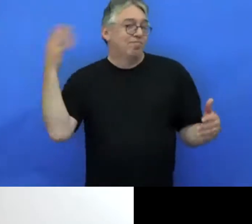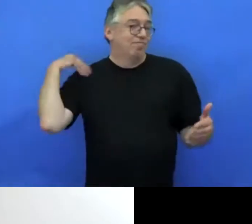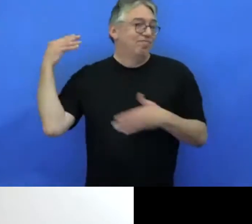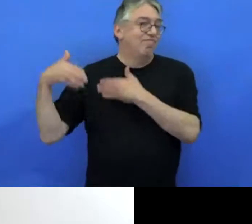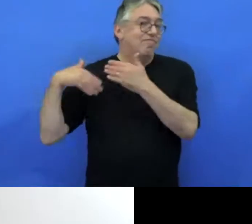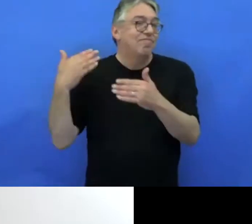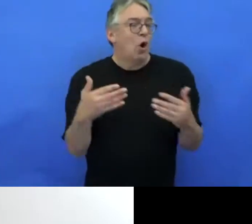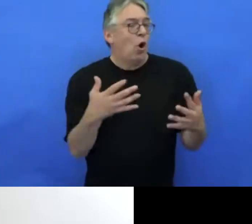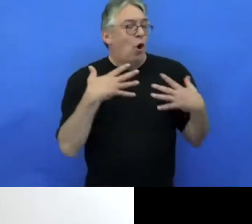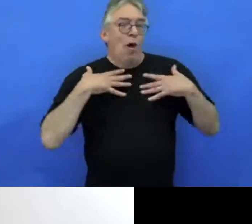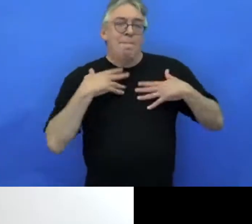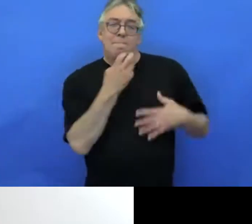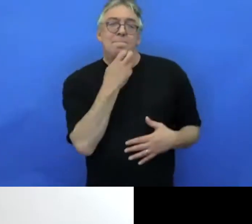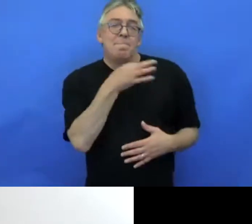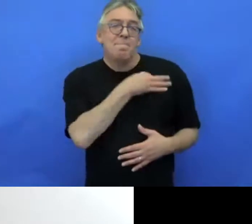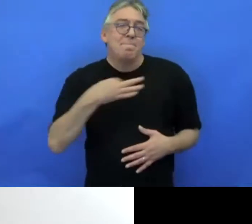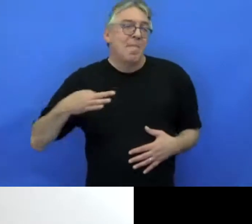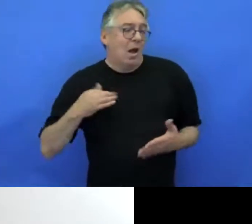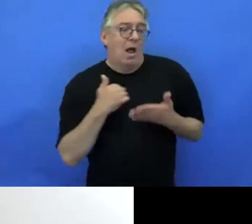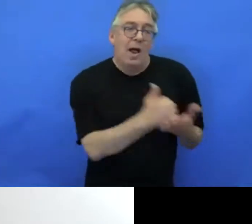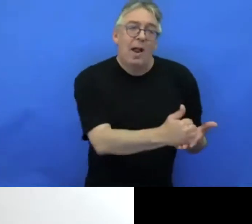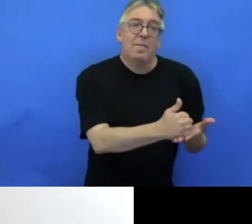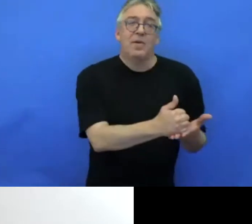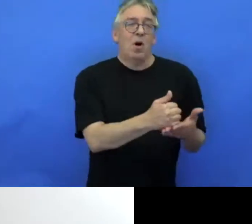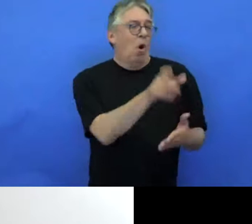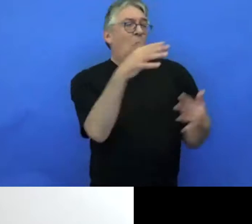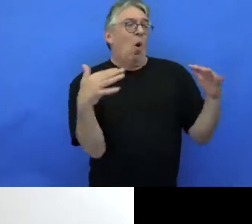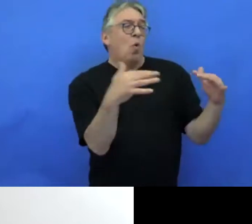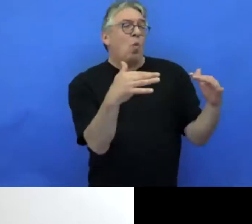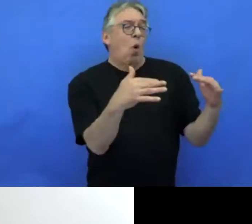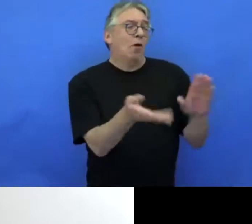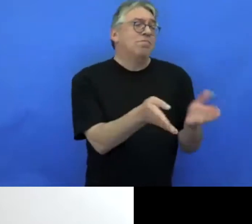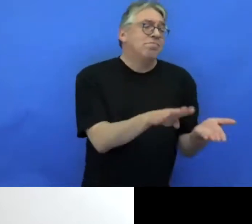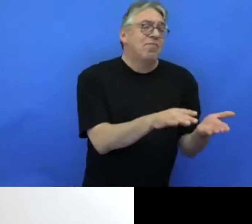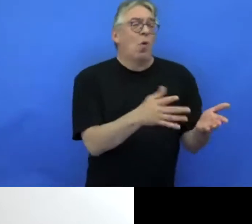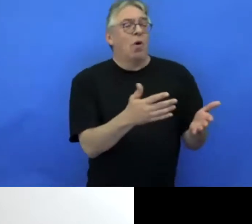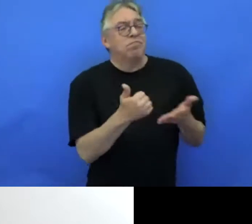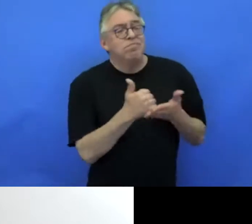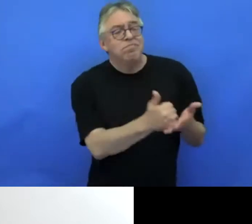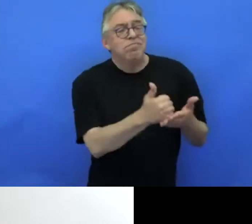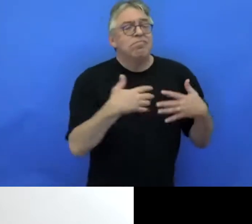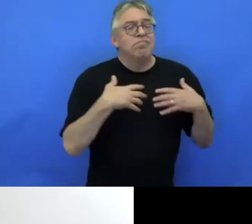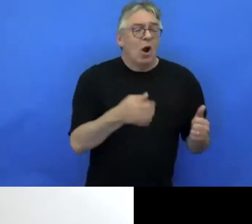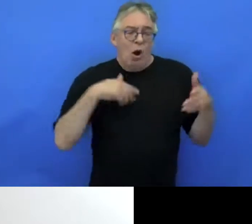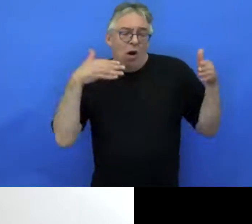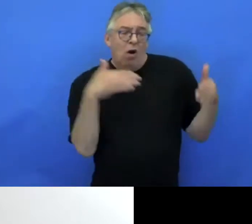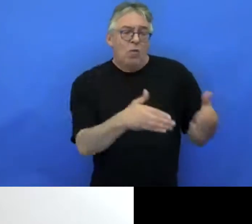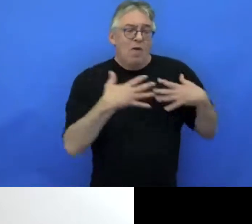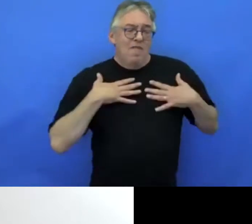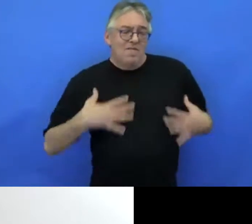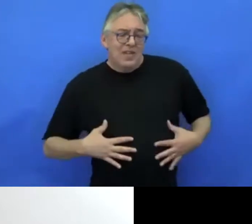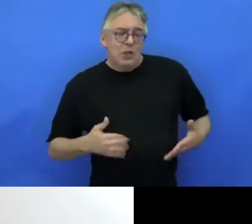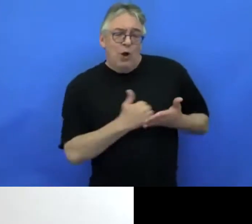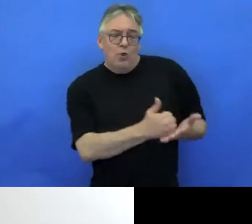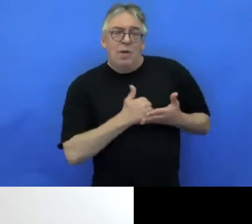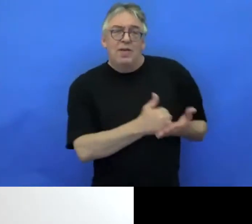hitherto embodied by ICRC's interventions implemented by the physical rehabilitation program.